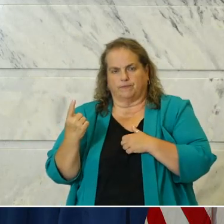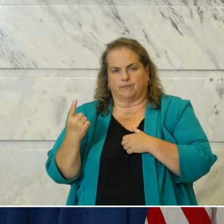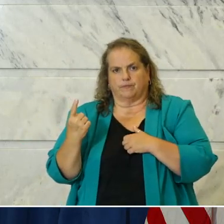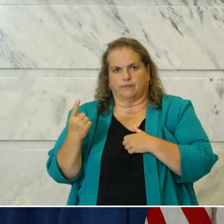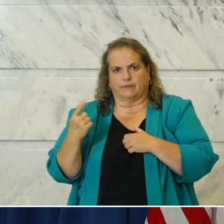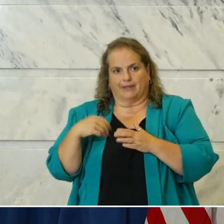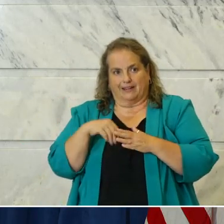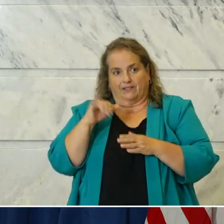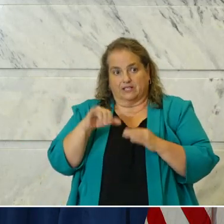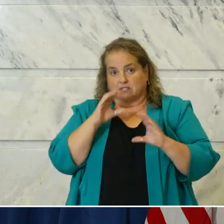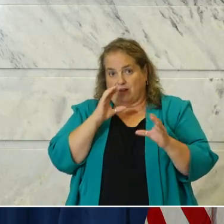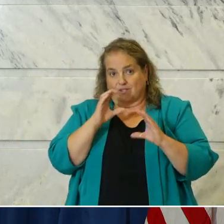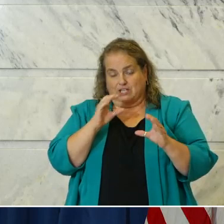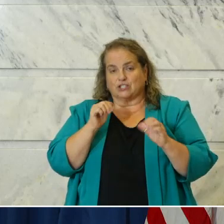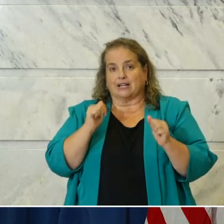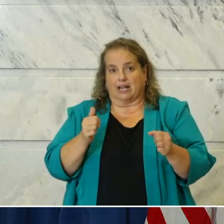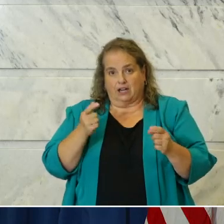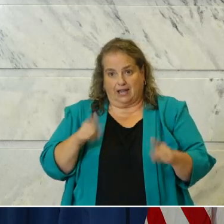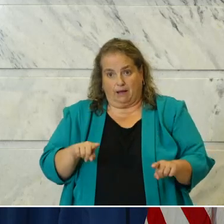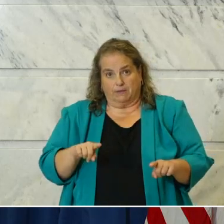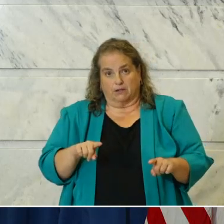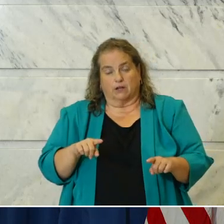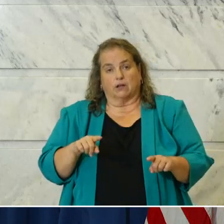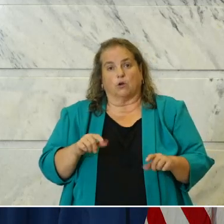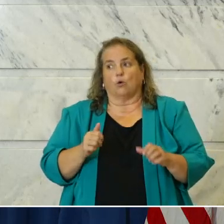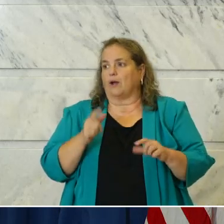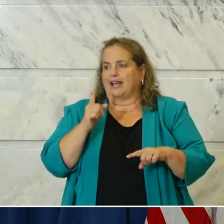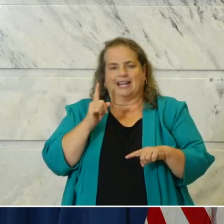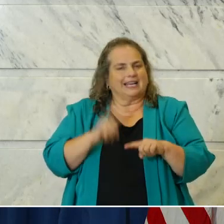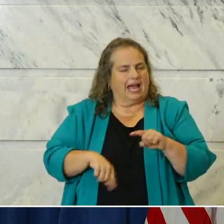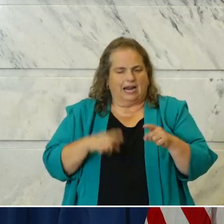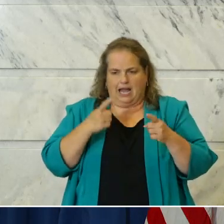this conversation can't occur without